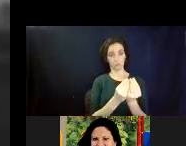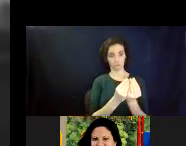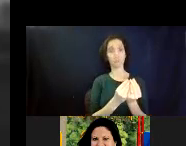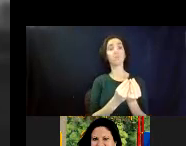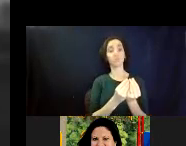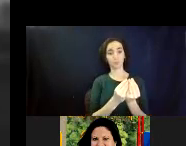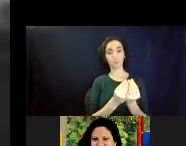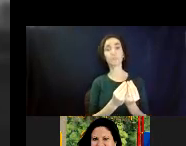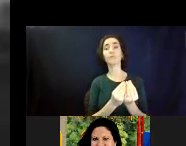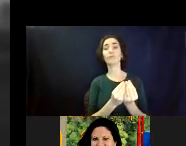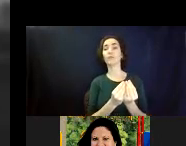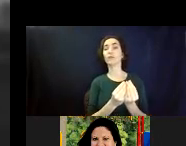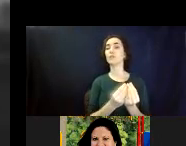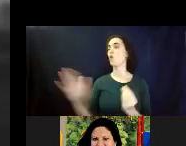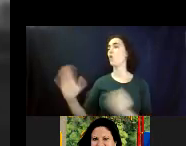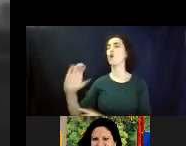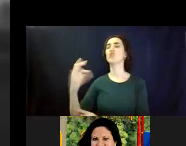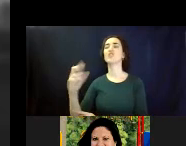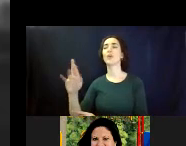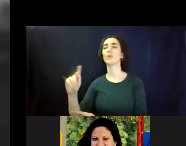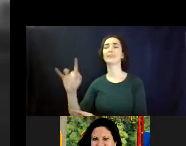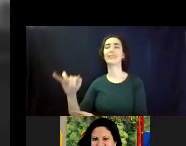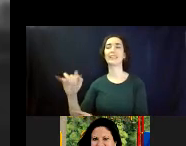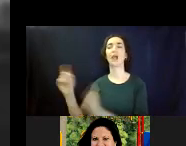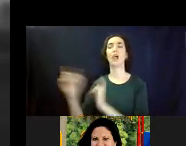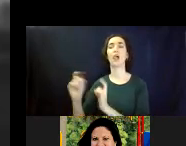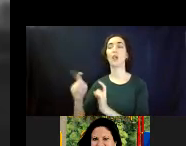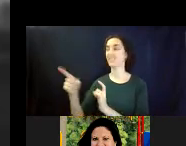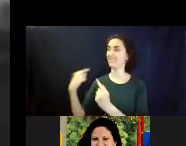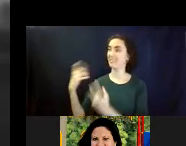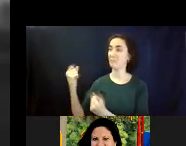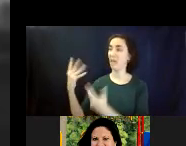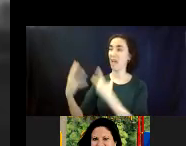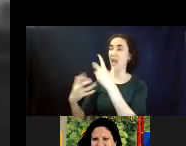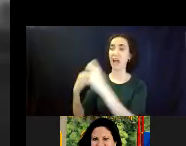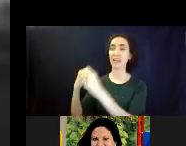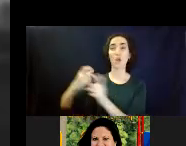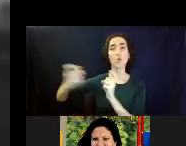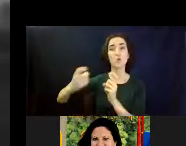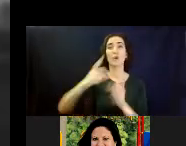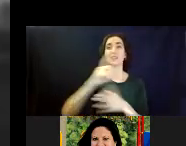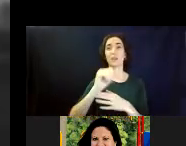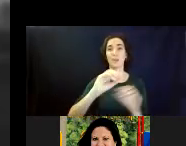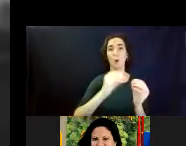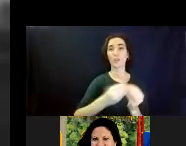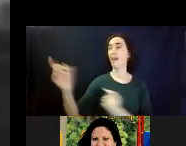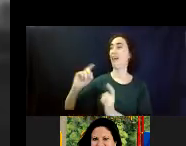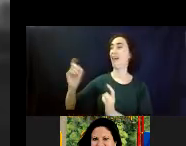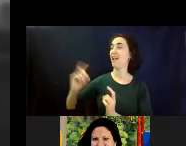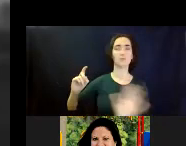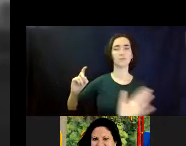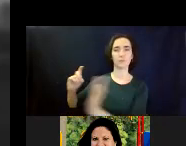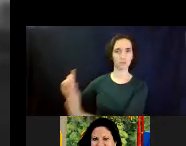moved away from the charity-based model that dominated many existing disability organizations.